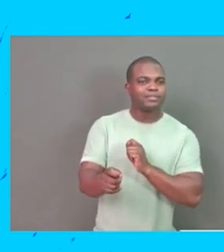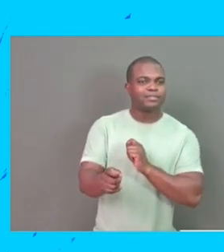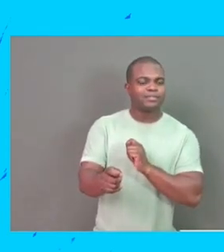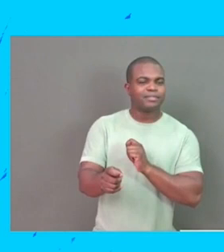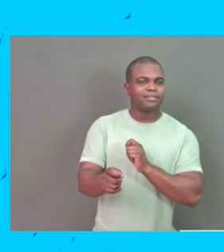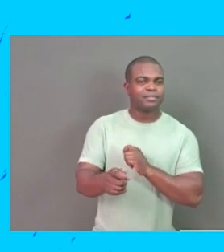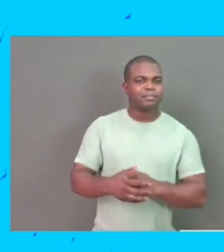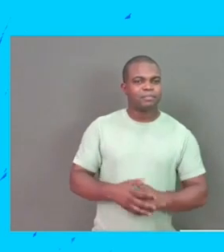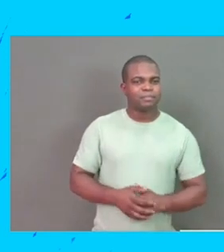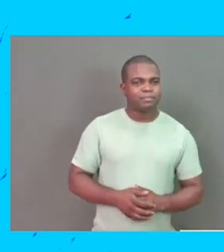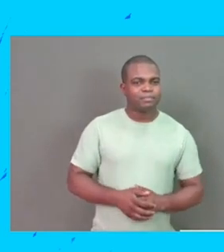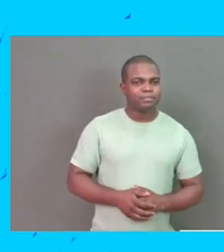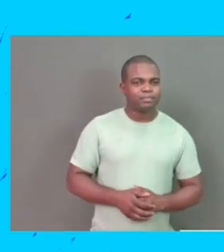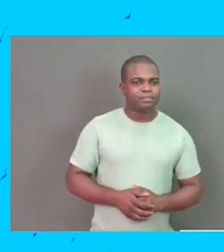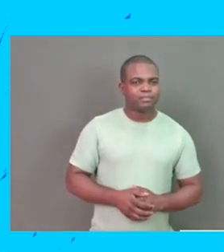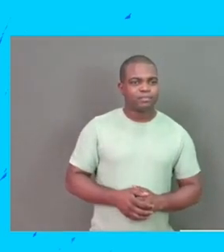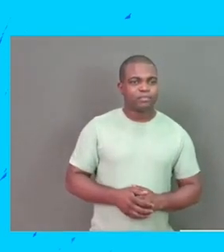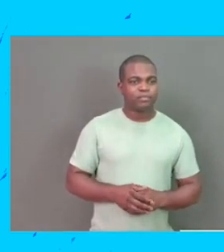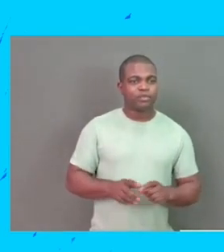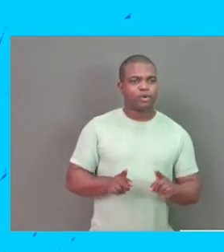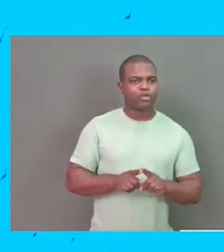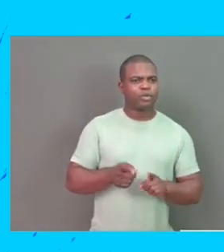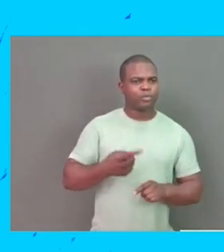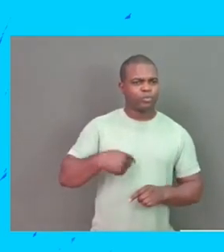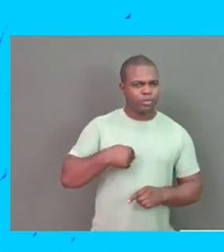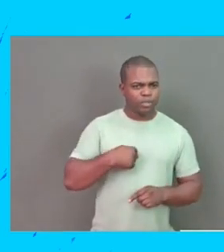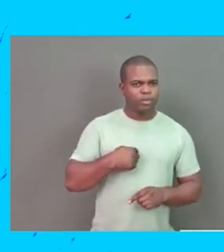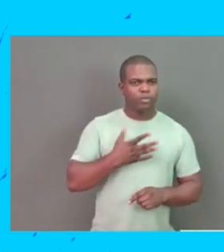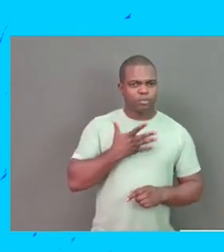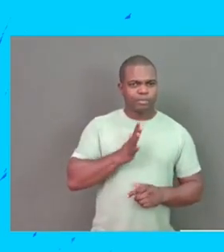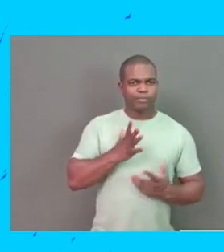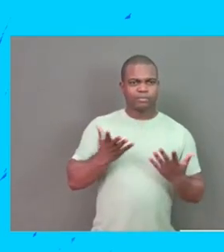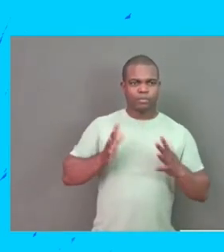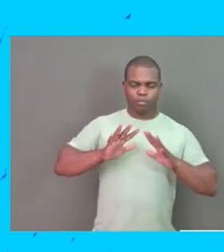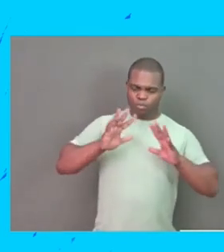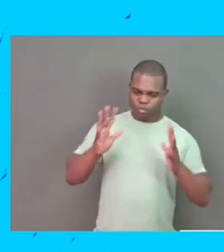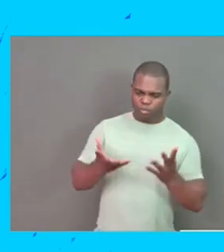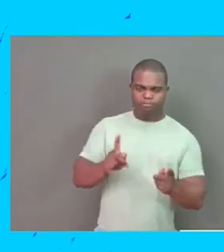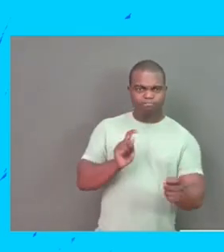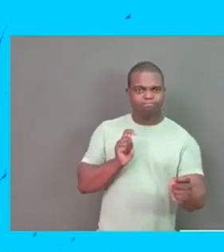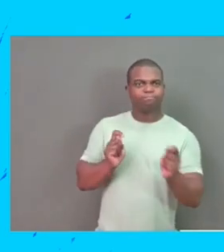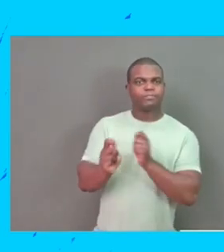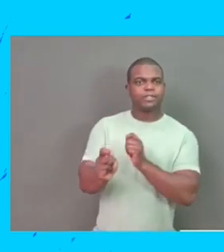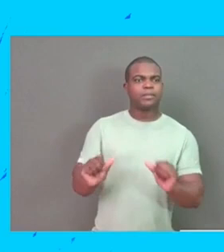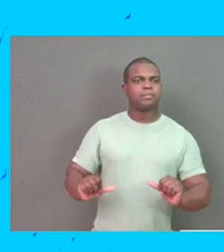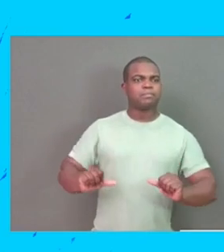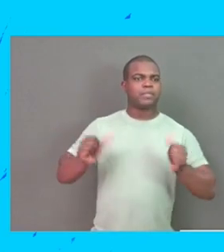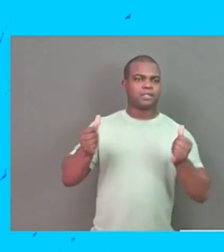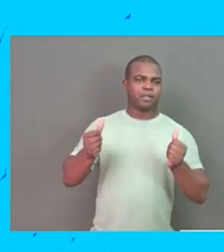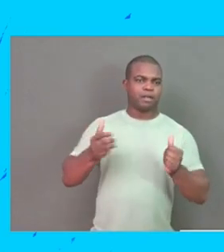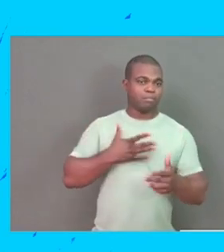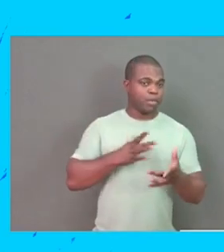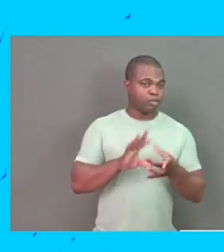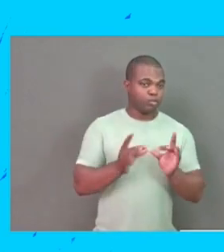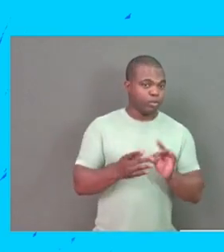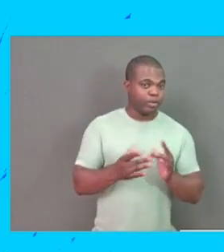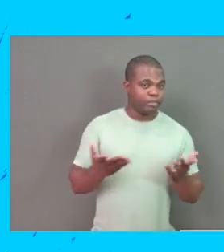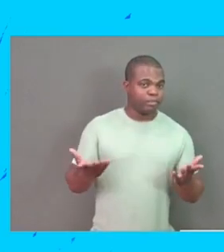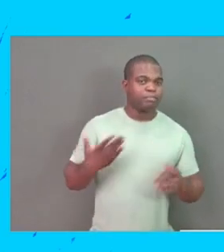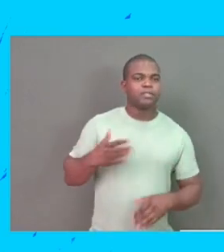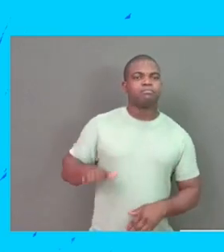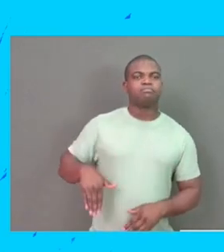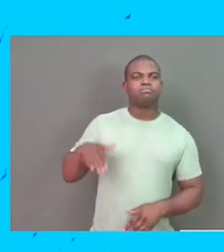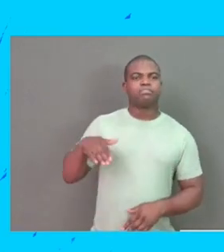how can we contribute to making this world a better place? So my story goes, I grew up in the Venezuelan Amazon, and my father